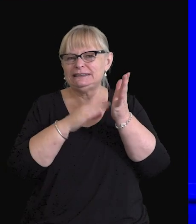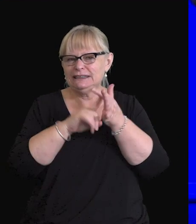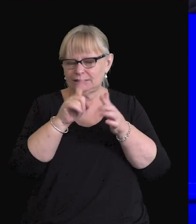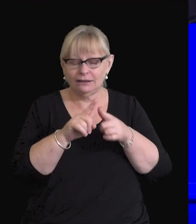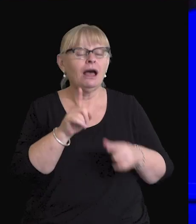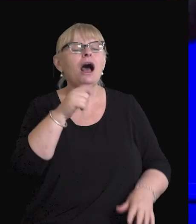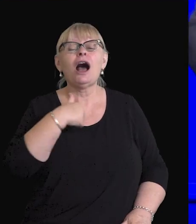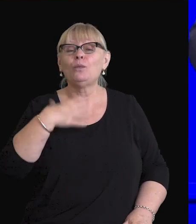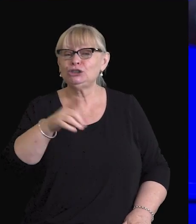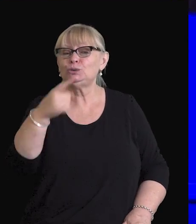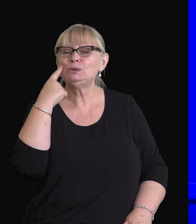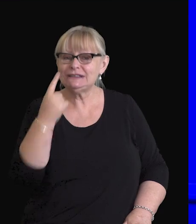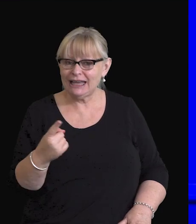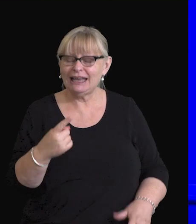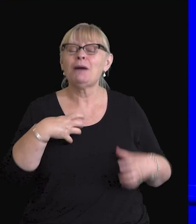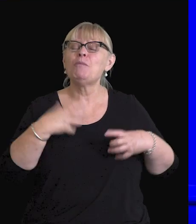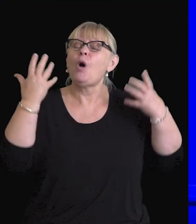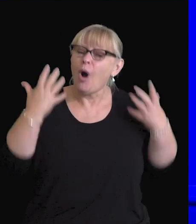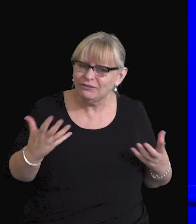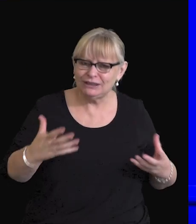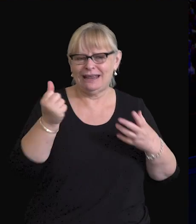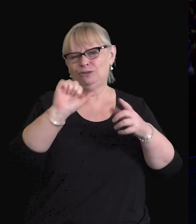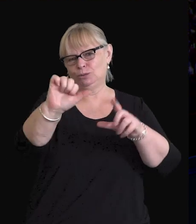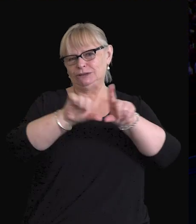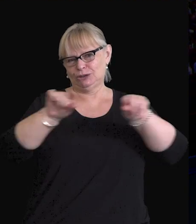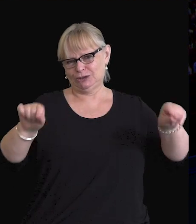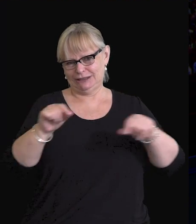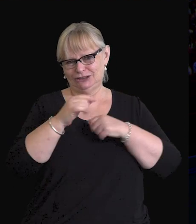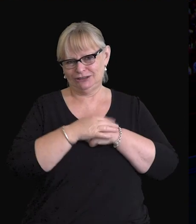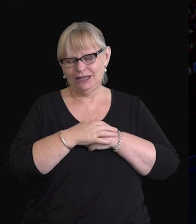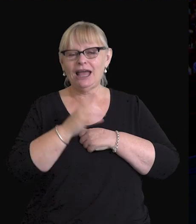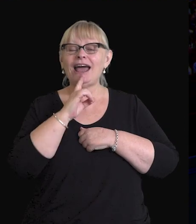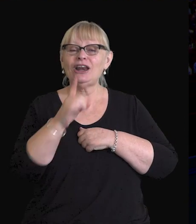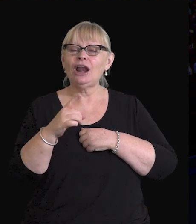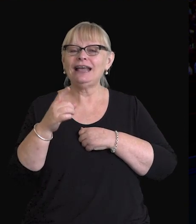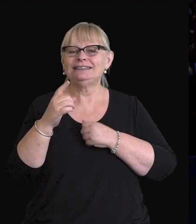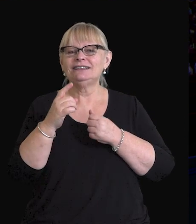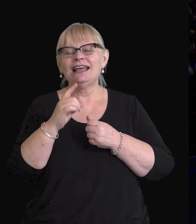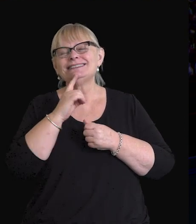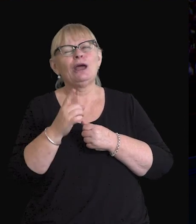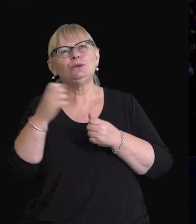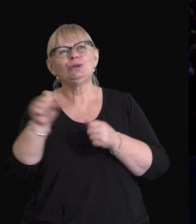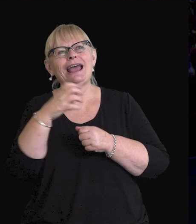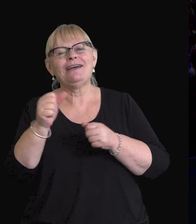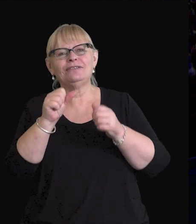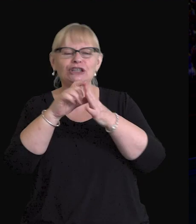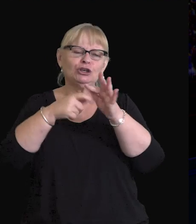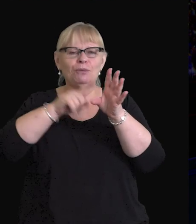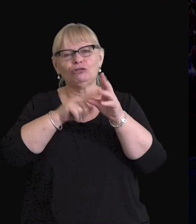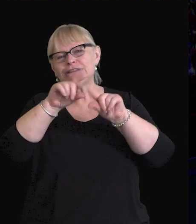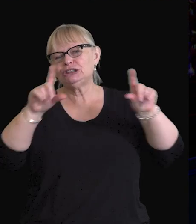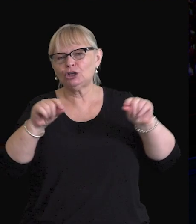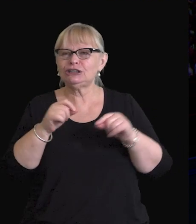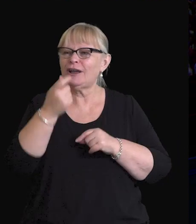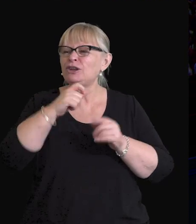practice democracy more often and have that sausage more often. Let's have that democracy sausage a couple of times a year at least.